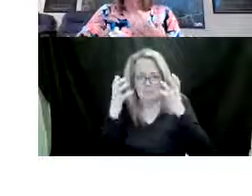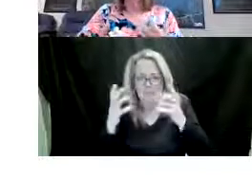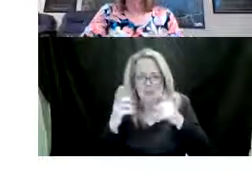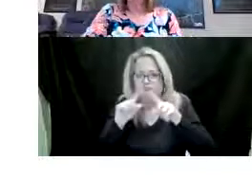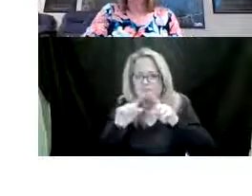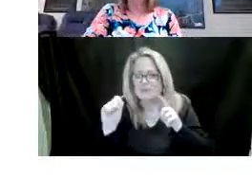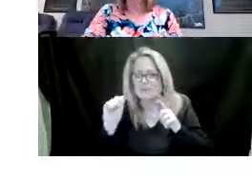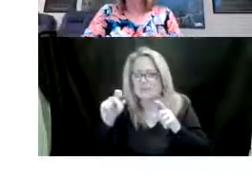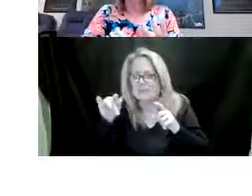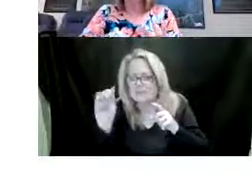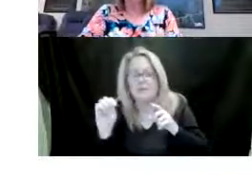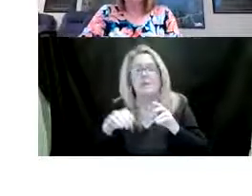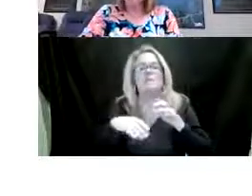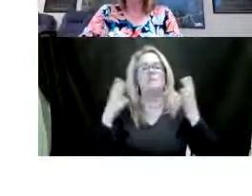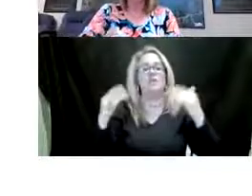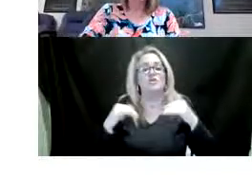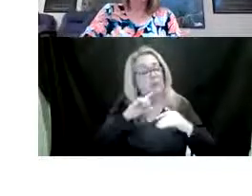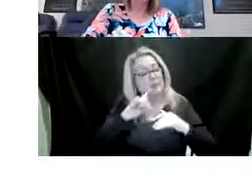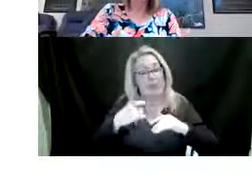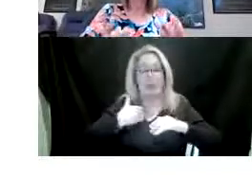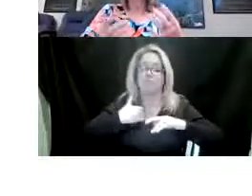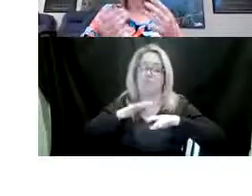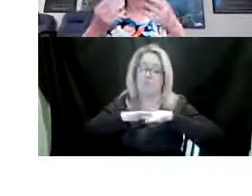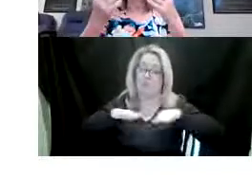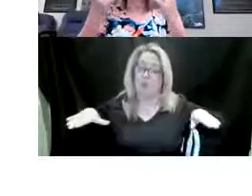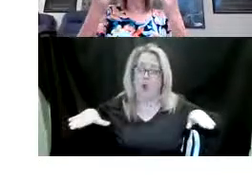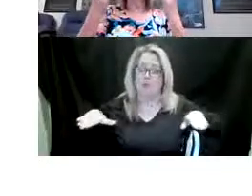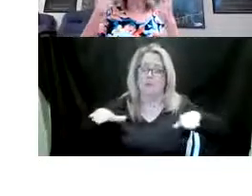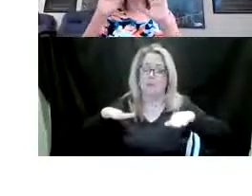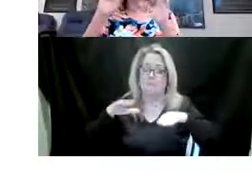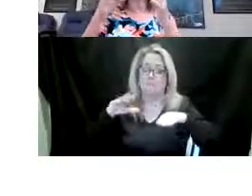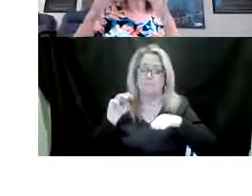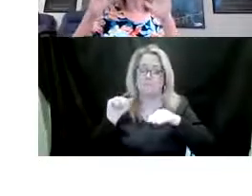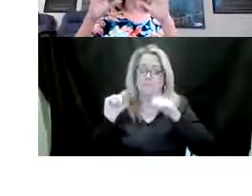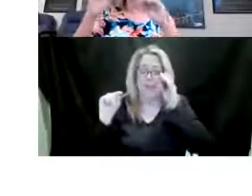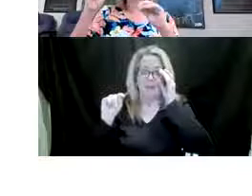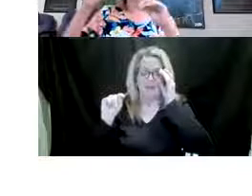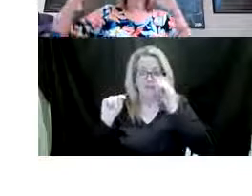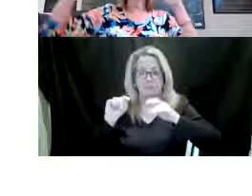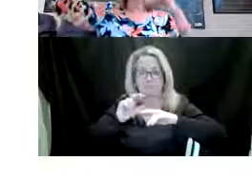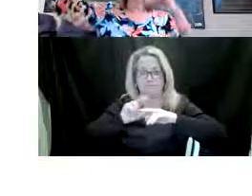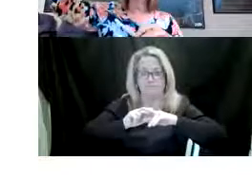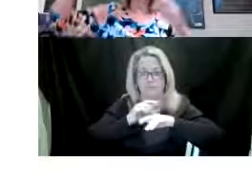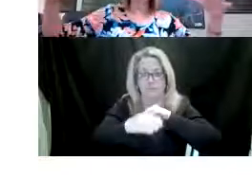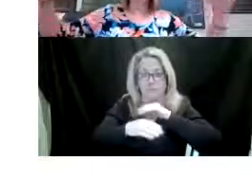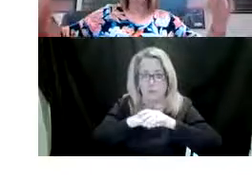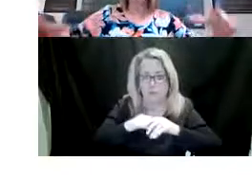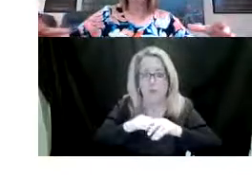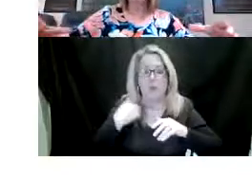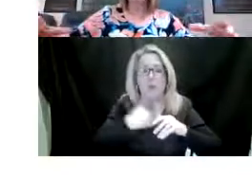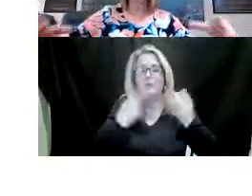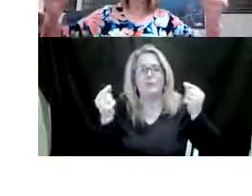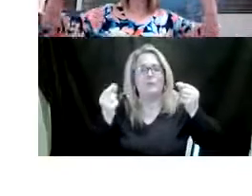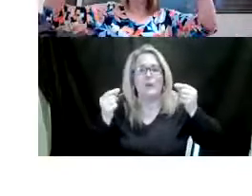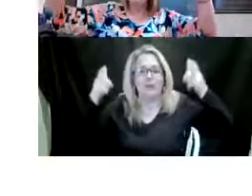positioned her comfortably on a mat on the floor so that she could kind of sit there. And then we hung this hula